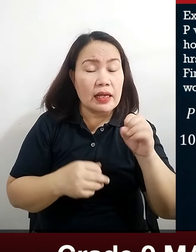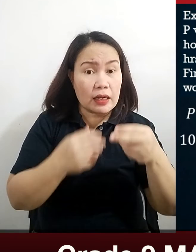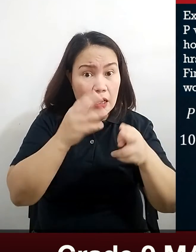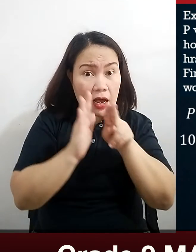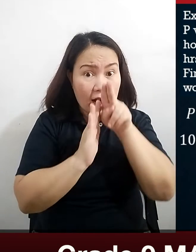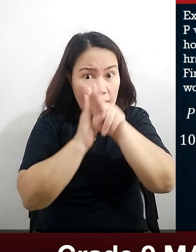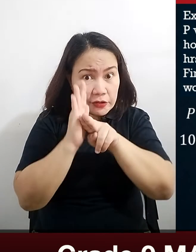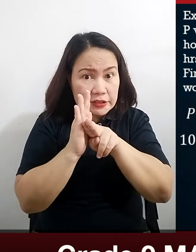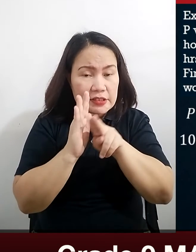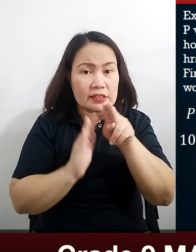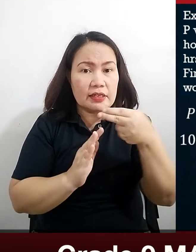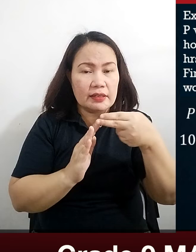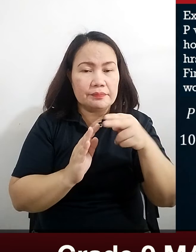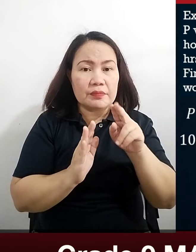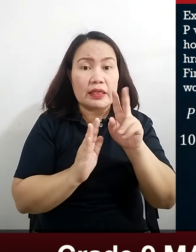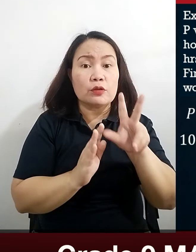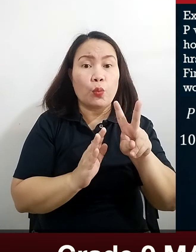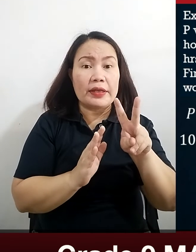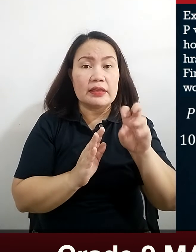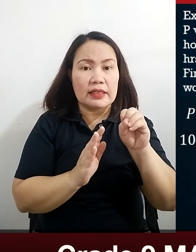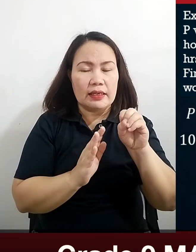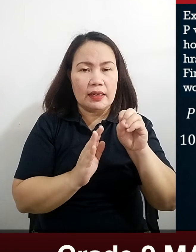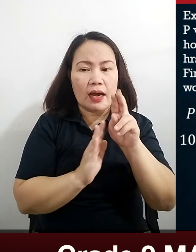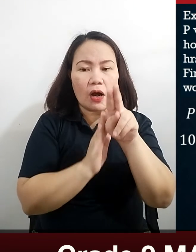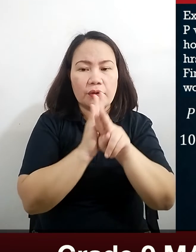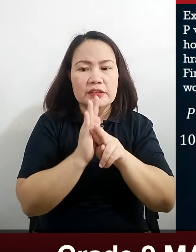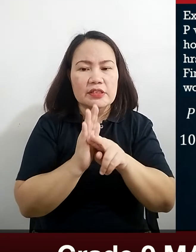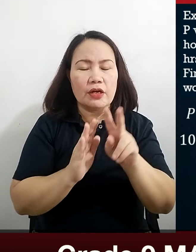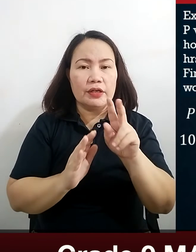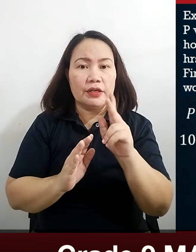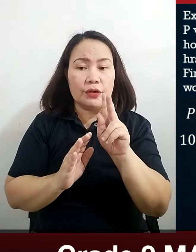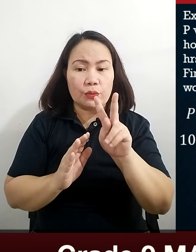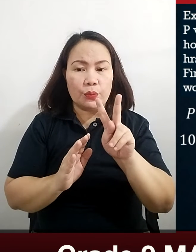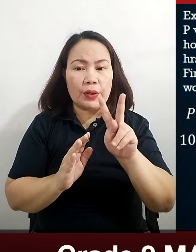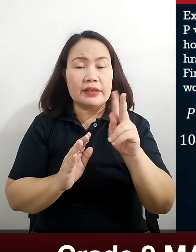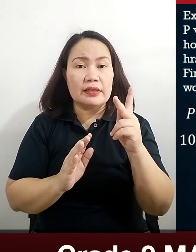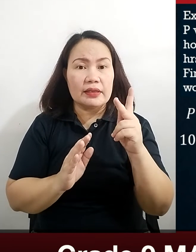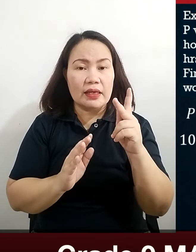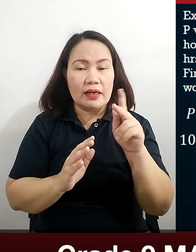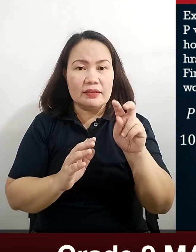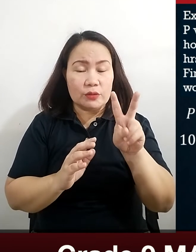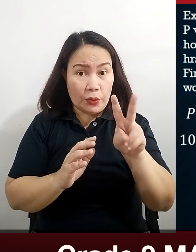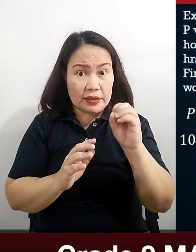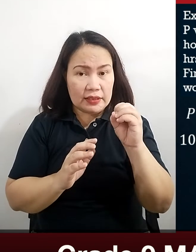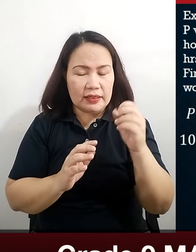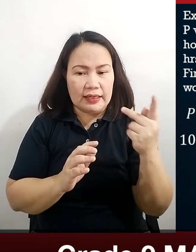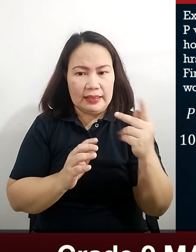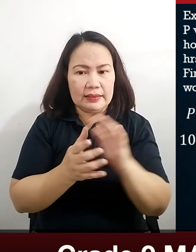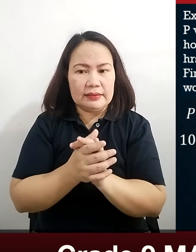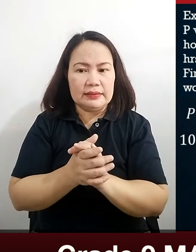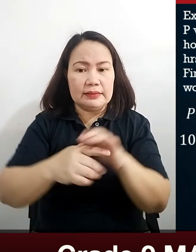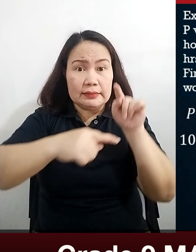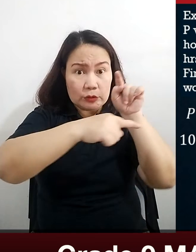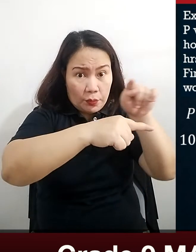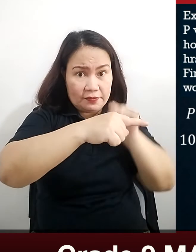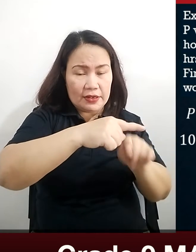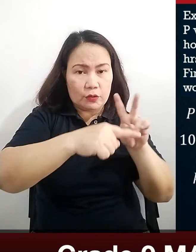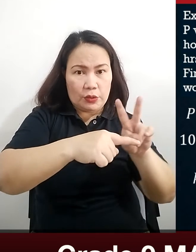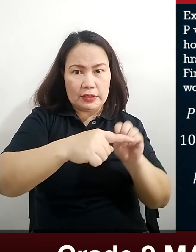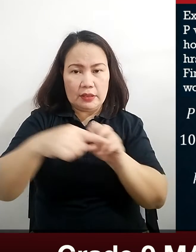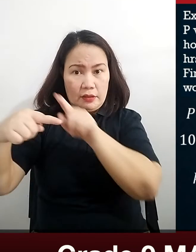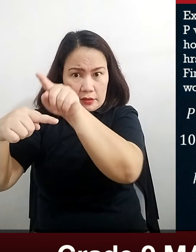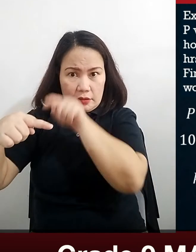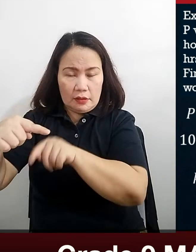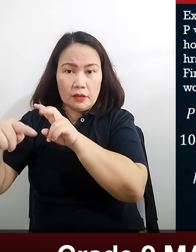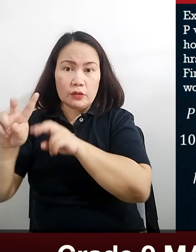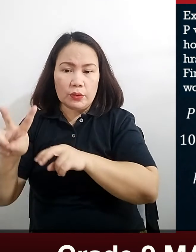So, 1,000 is equal to 20k. So, kailangan natin kunin yung constant. Divide both side by 20.